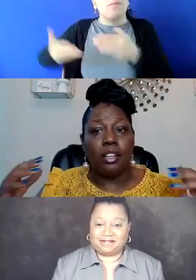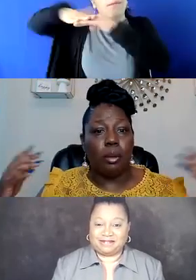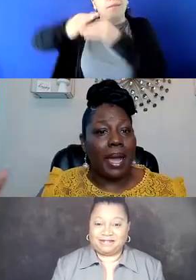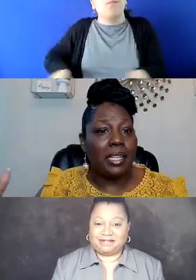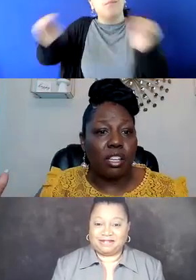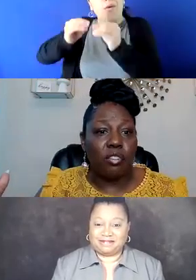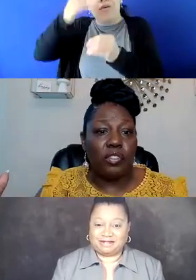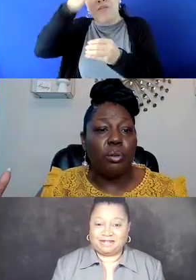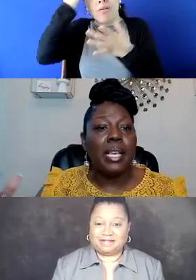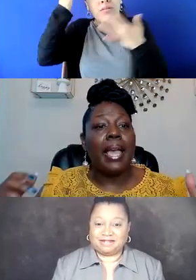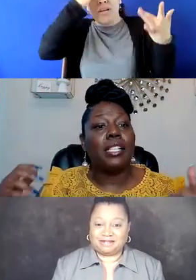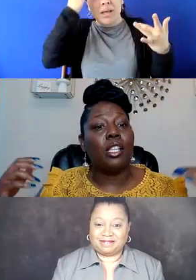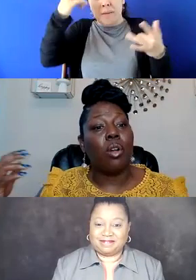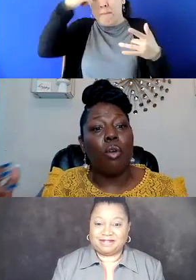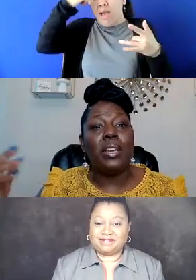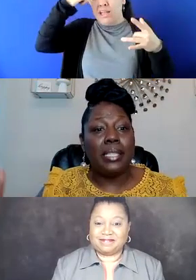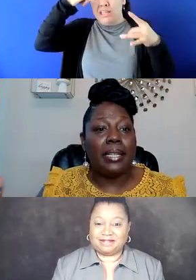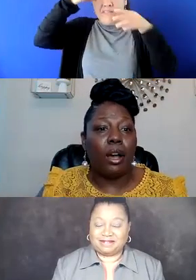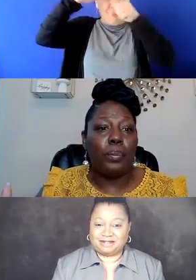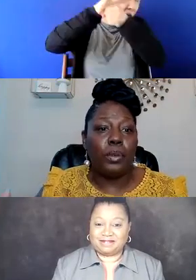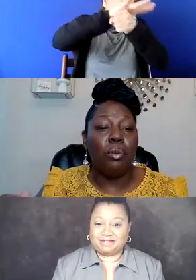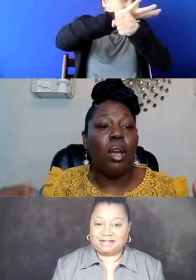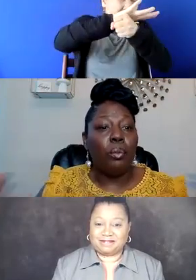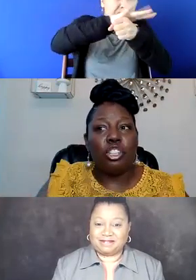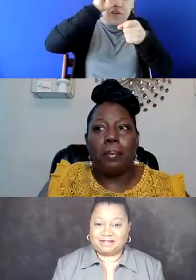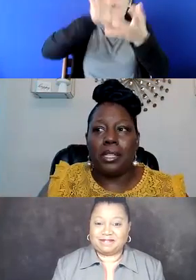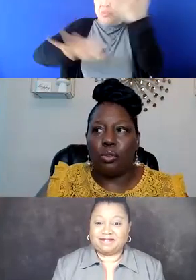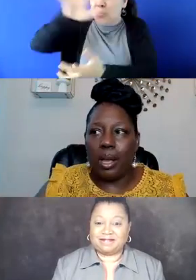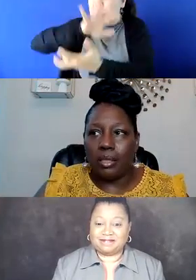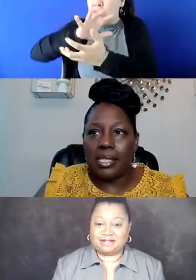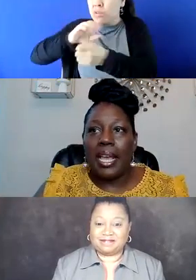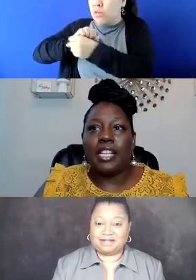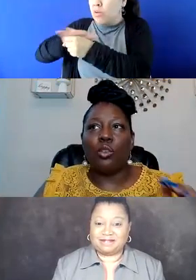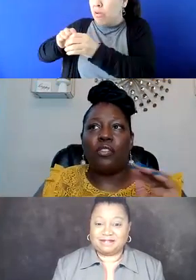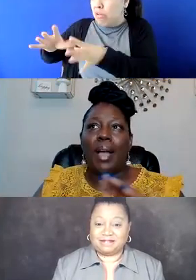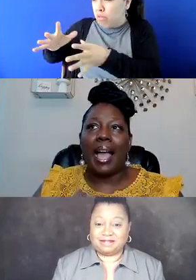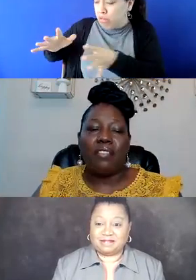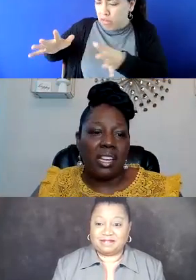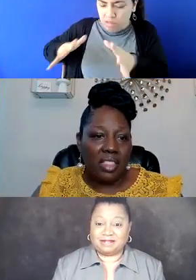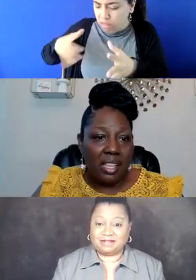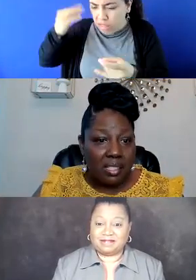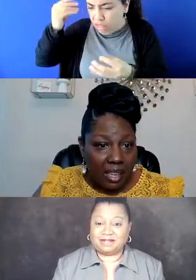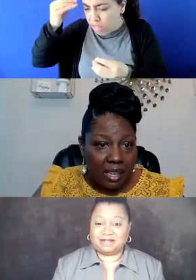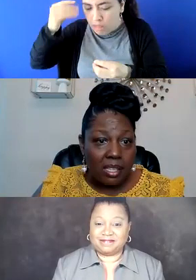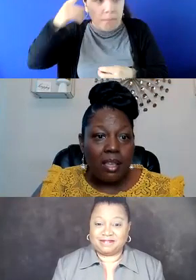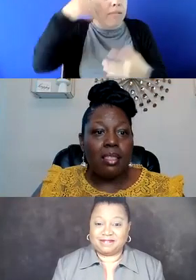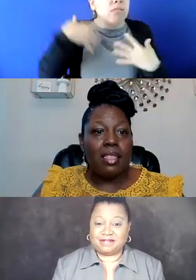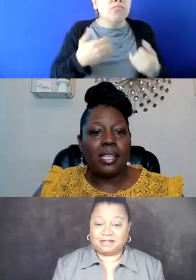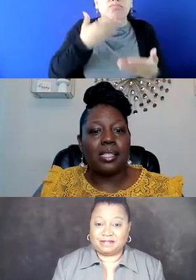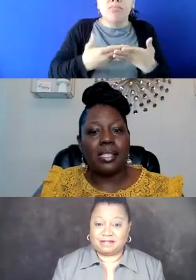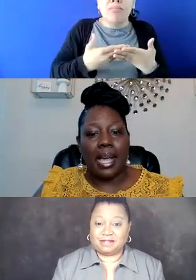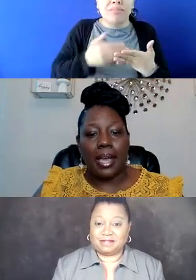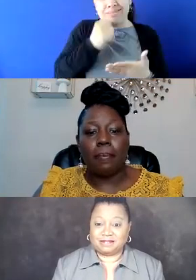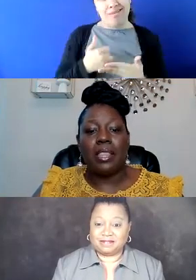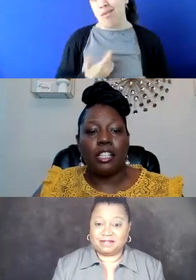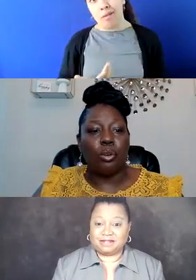is cluttered, your mind is confused. And so, COVID didn't help you with your mental wellness. And so, if you have any of these things, this